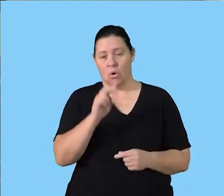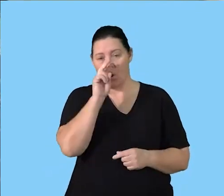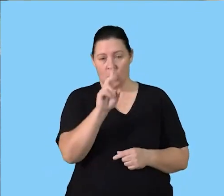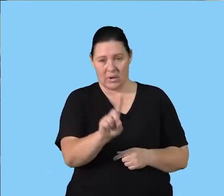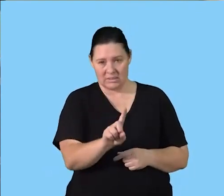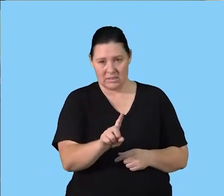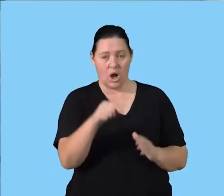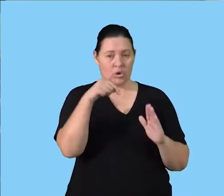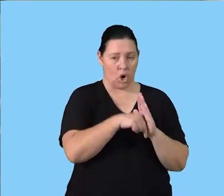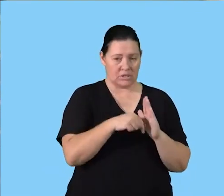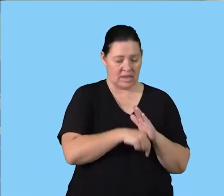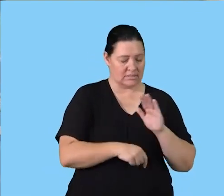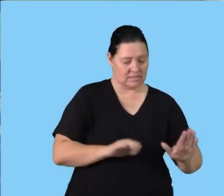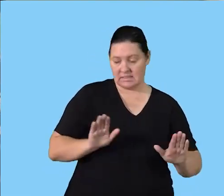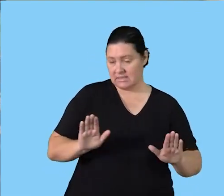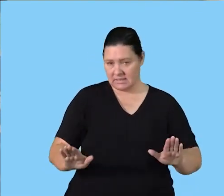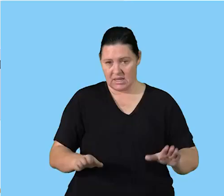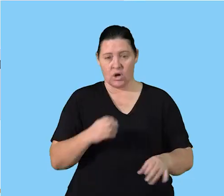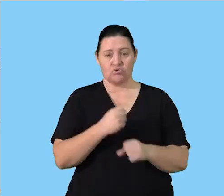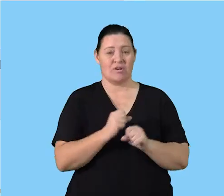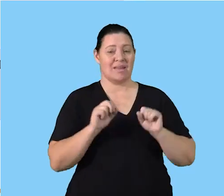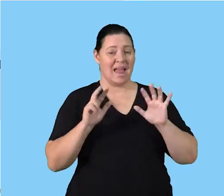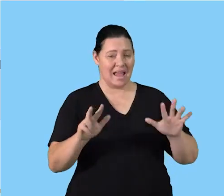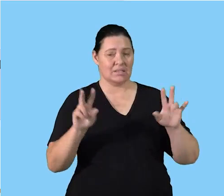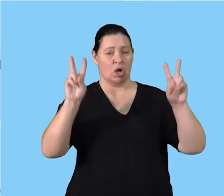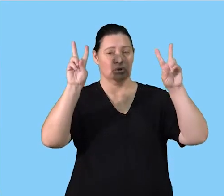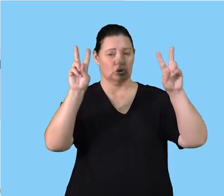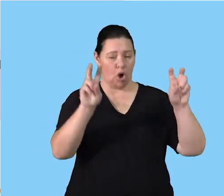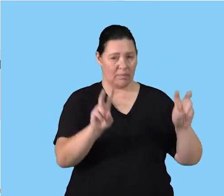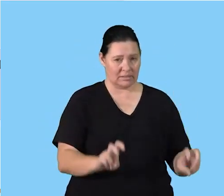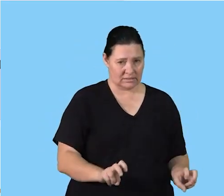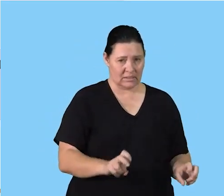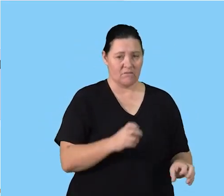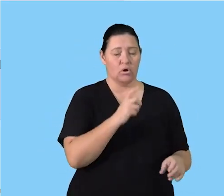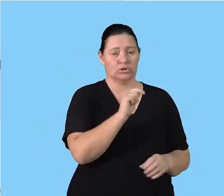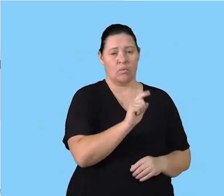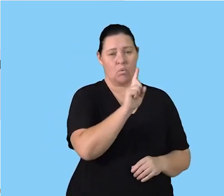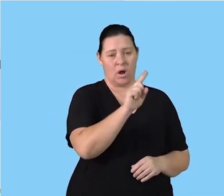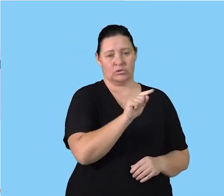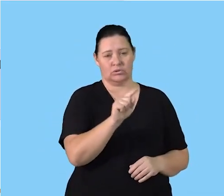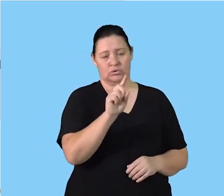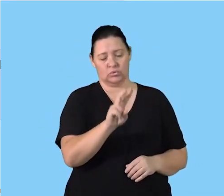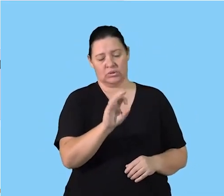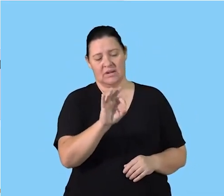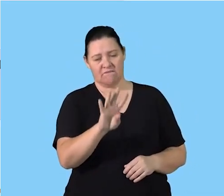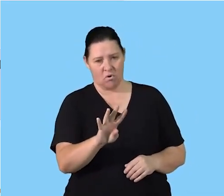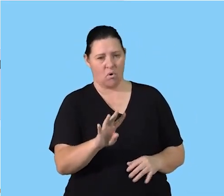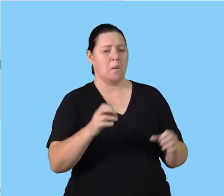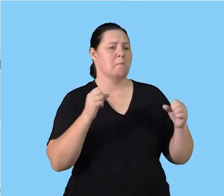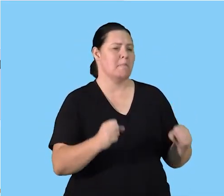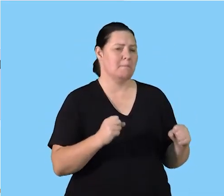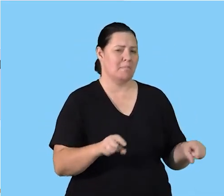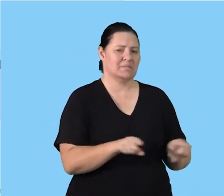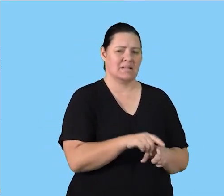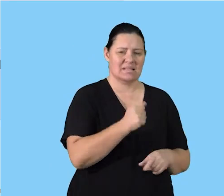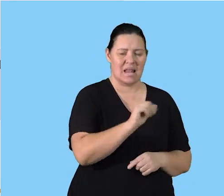look at the content in terms of grade 8. The topics that were there in grade 8 in term 1, 2, 3, and 4, they are still the